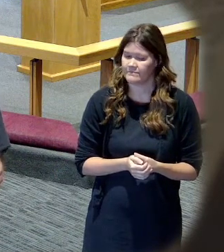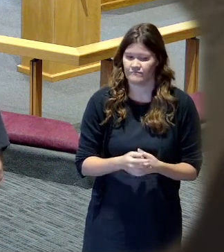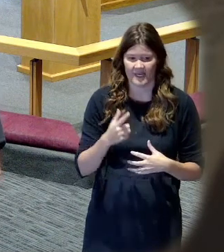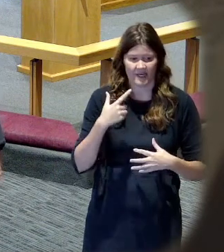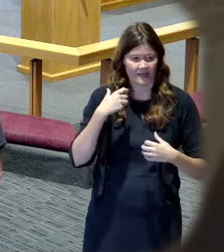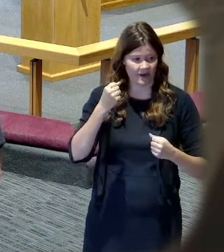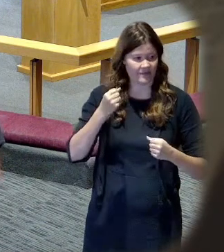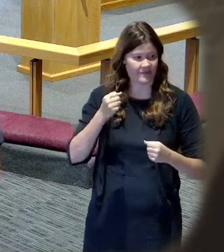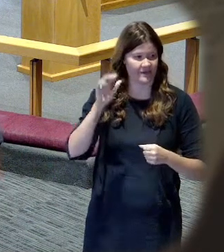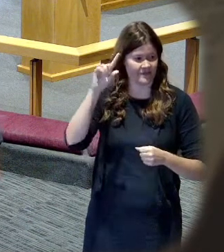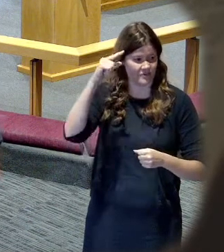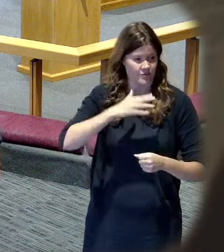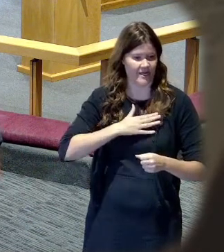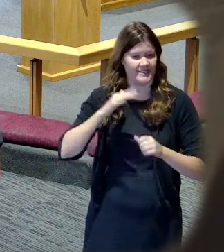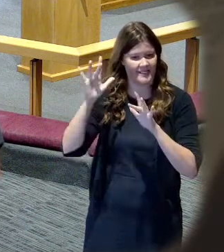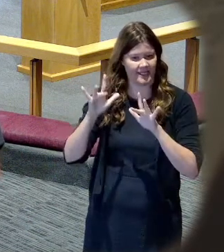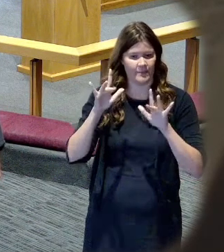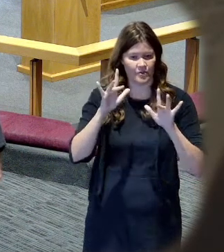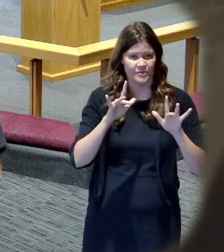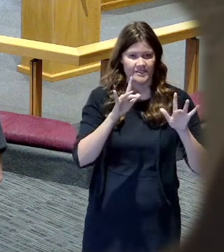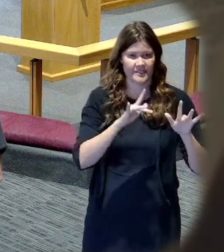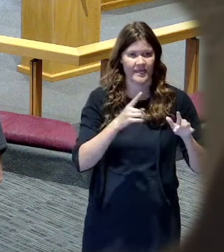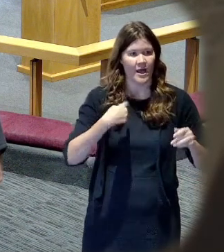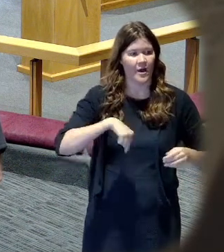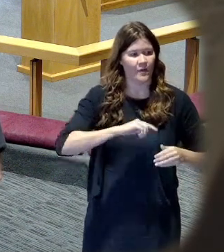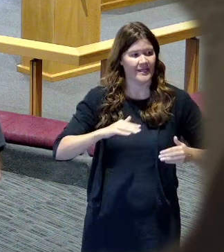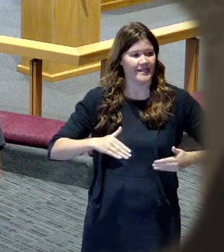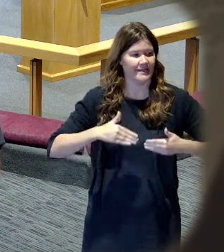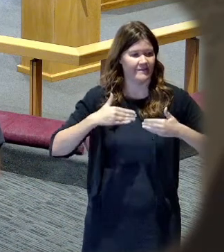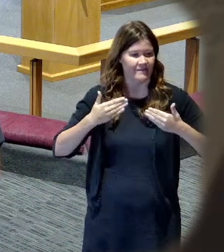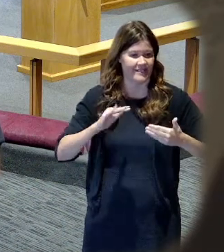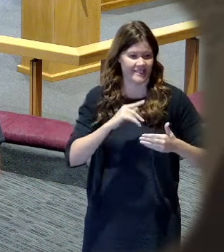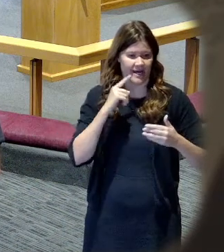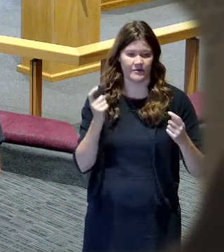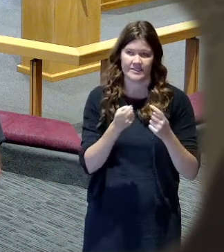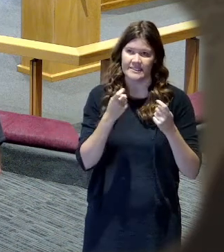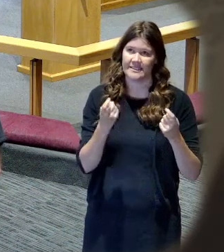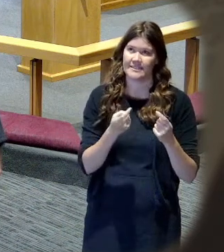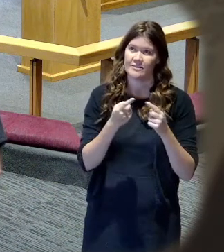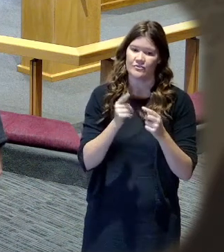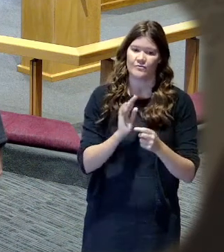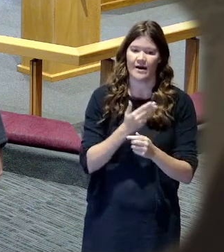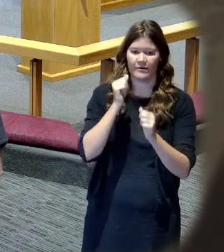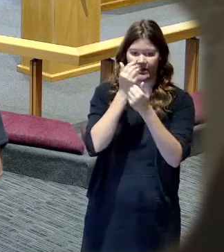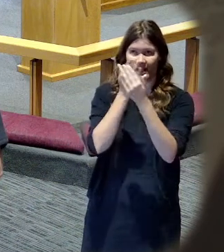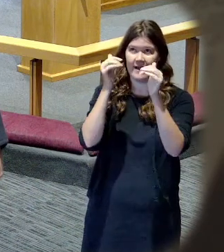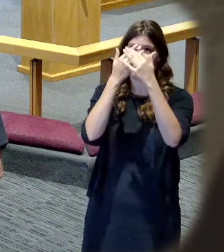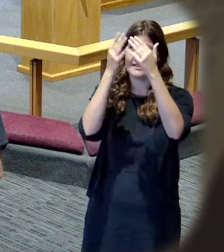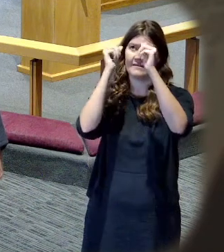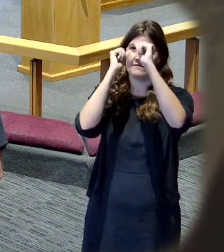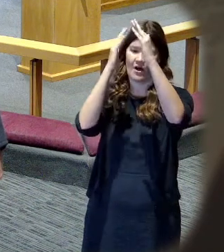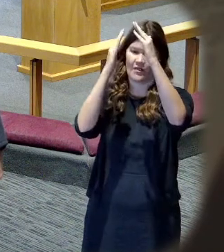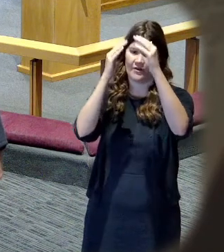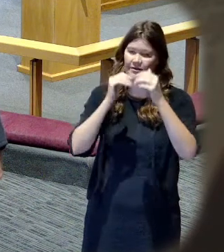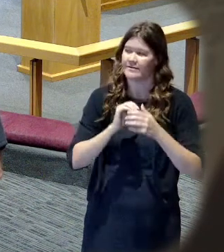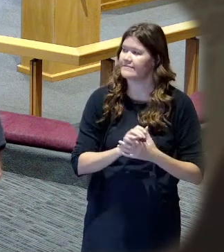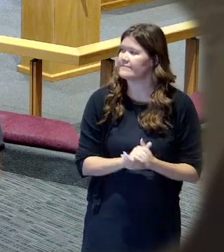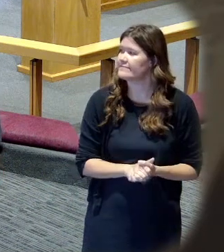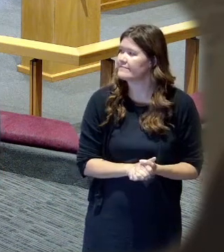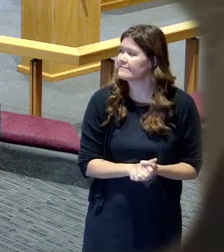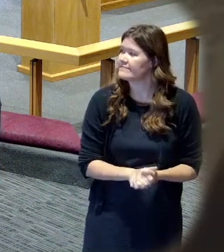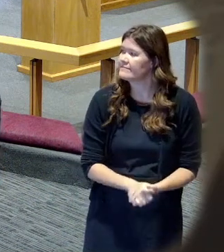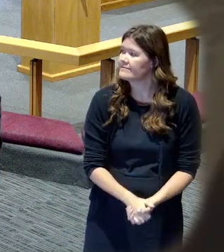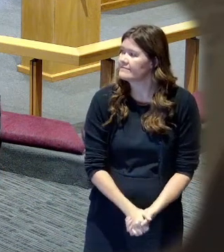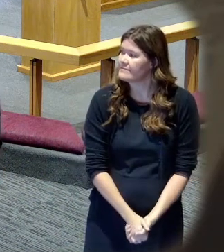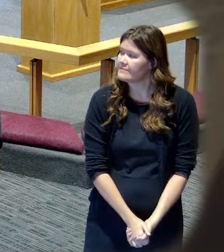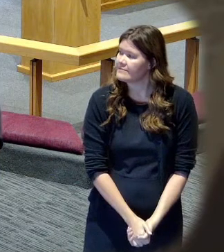Confident of his grace and mercy, let us confess our sins to our Heavenly Father. Merciful Father,